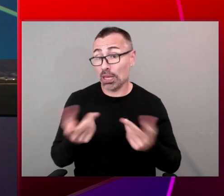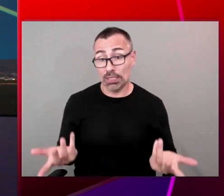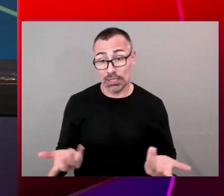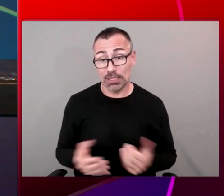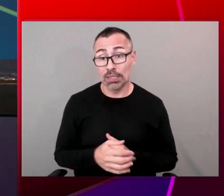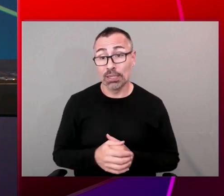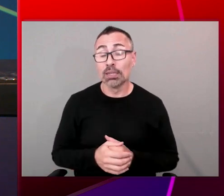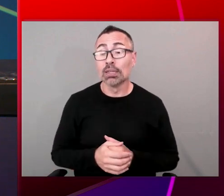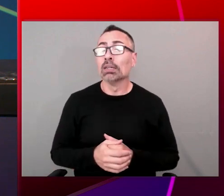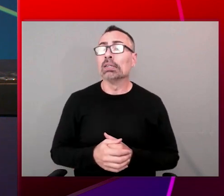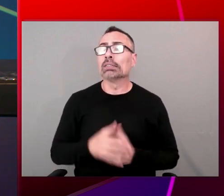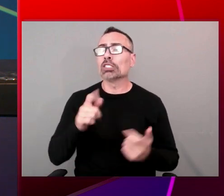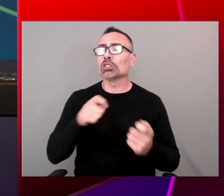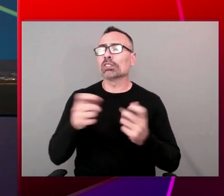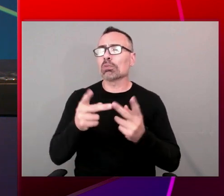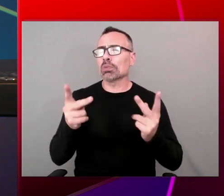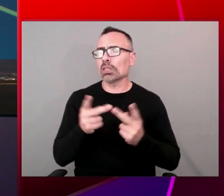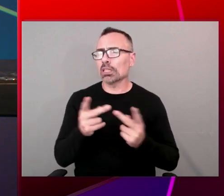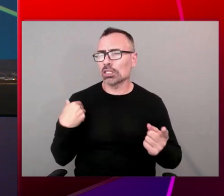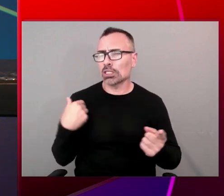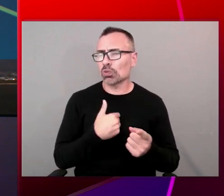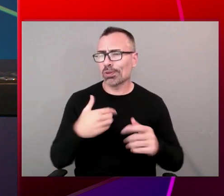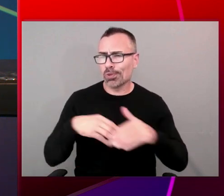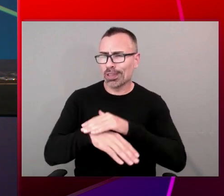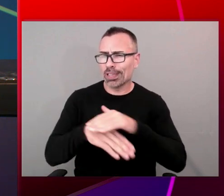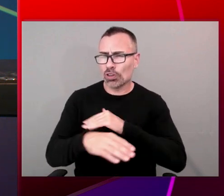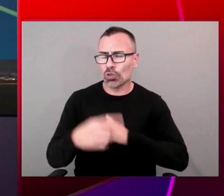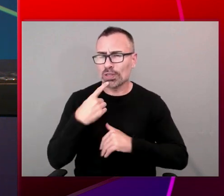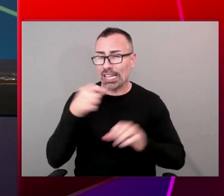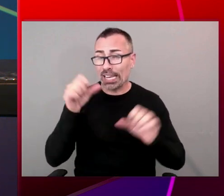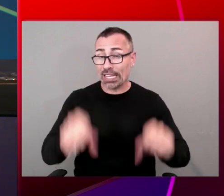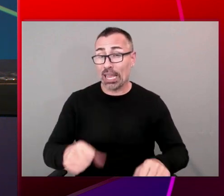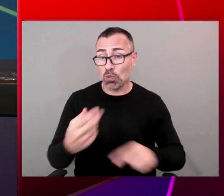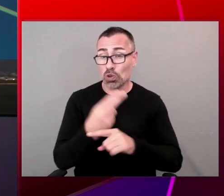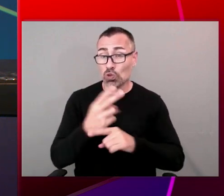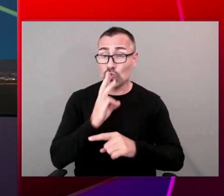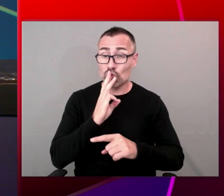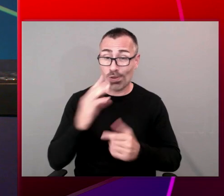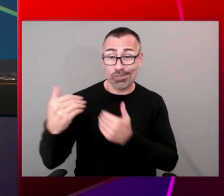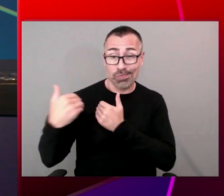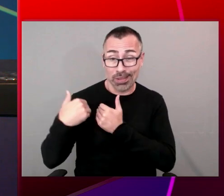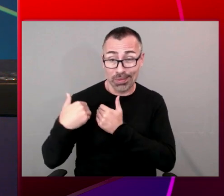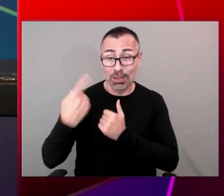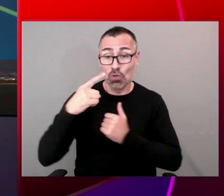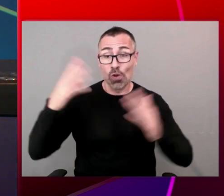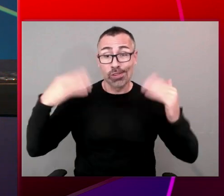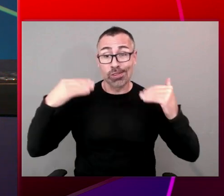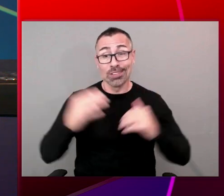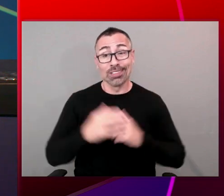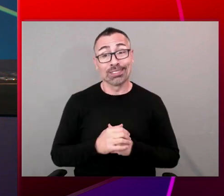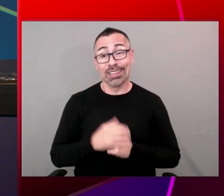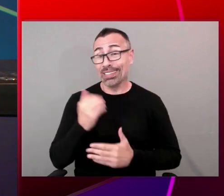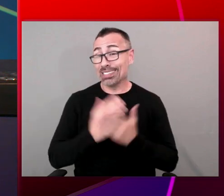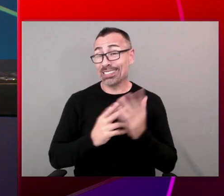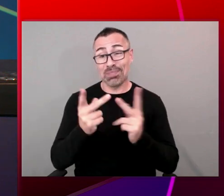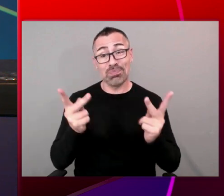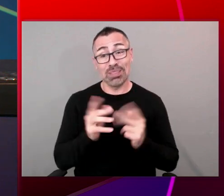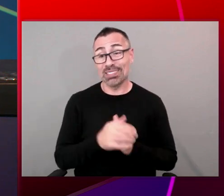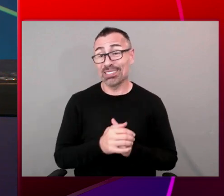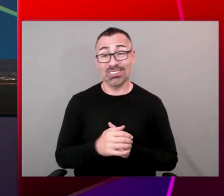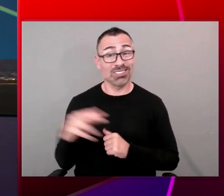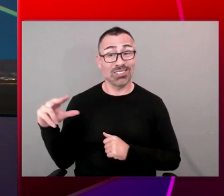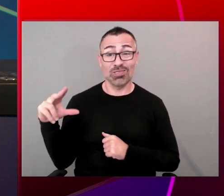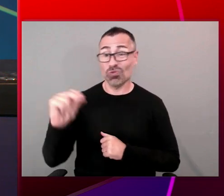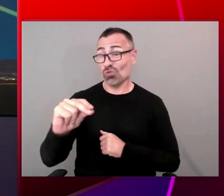we're trying to figure out, can we use water responsibly for cooling a data center? There are certain places where the answer to that question is no. Cape Town,